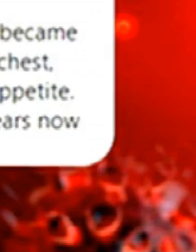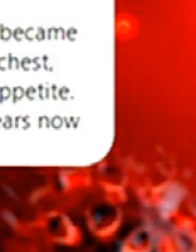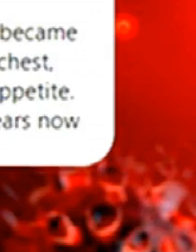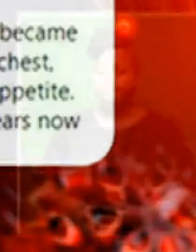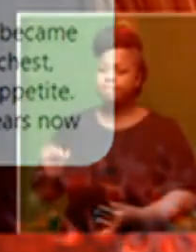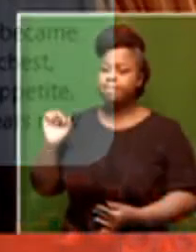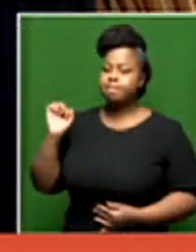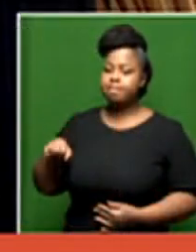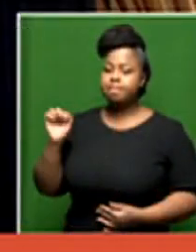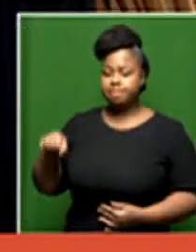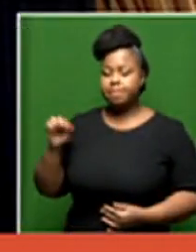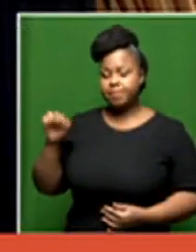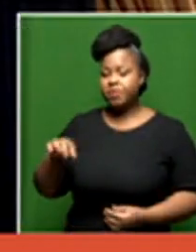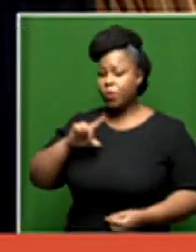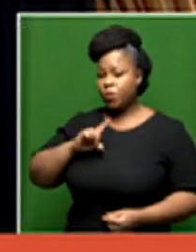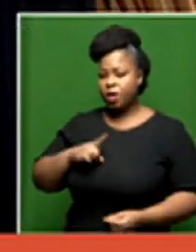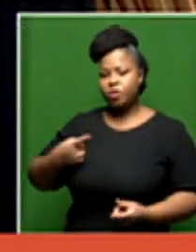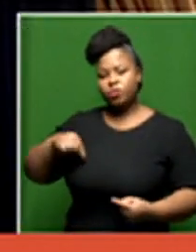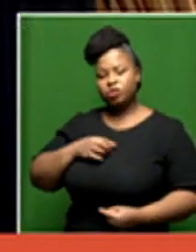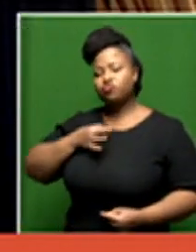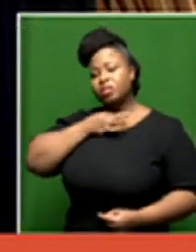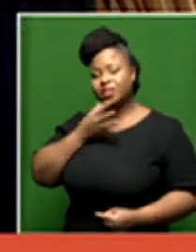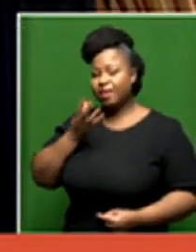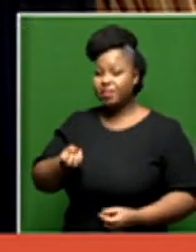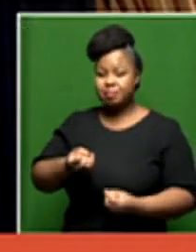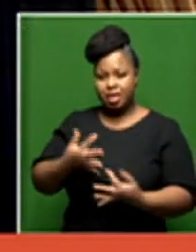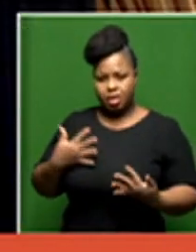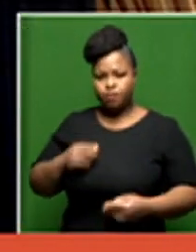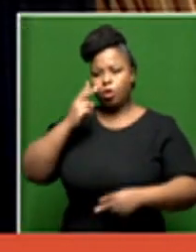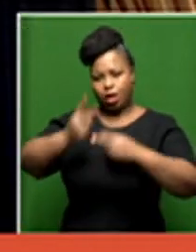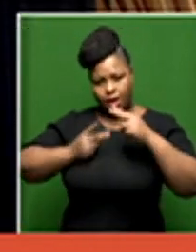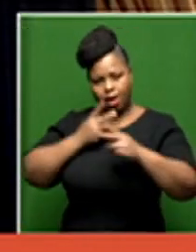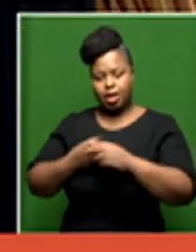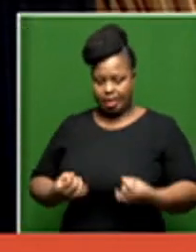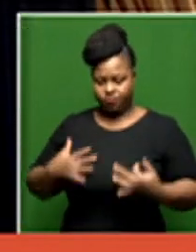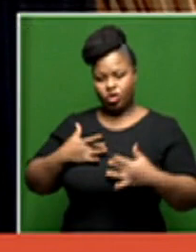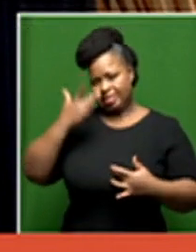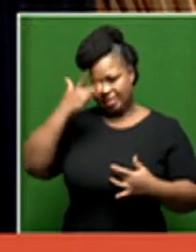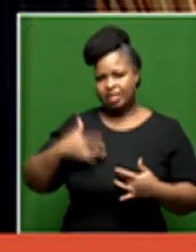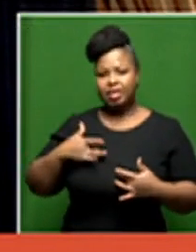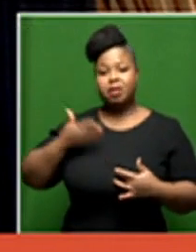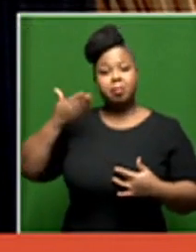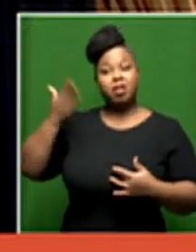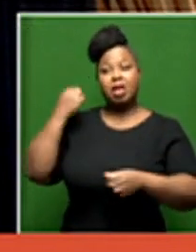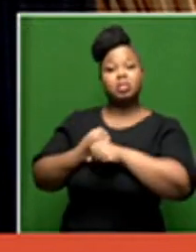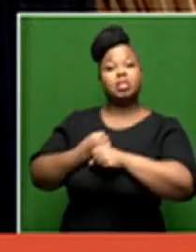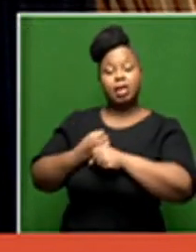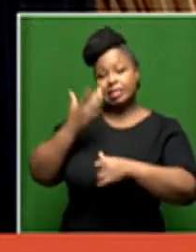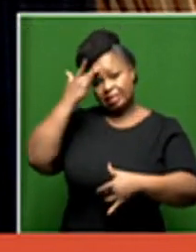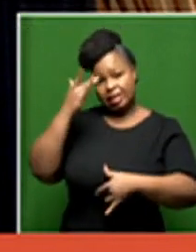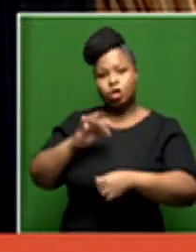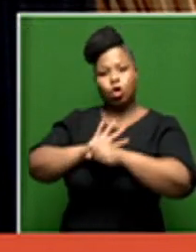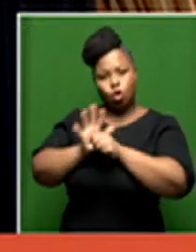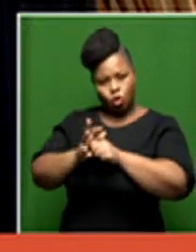Yes, absolutely. We're all at risk. I mean, there's a lot of cases of reinfections after you've had a COVID infection last year. So if they've